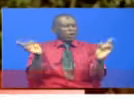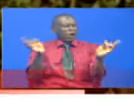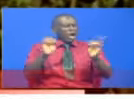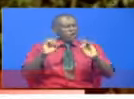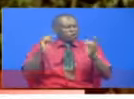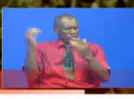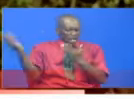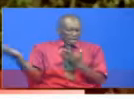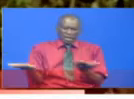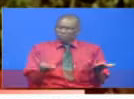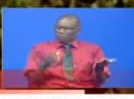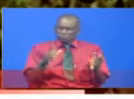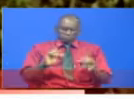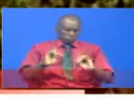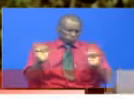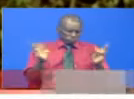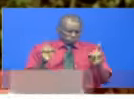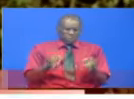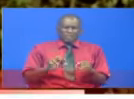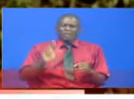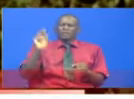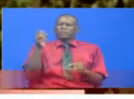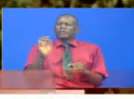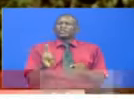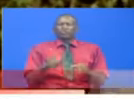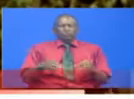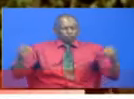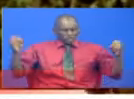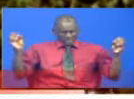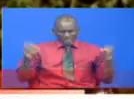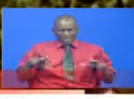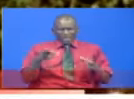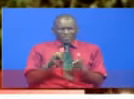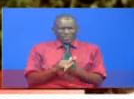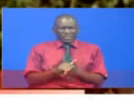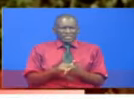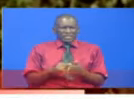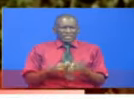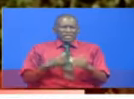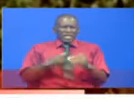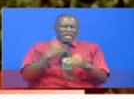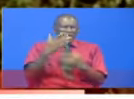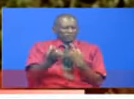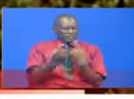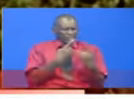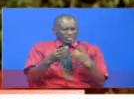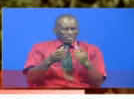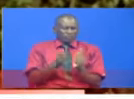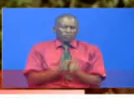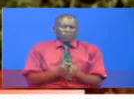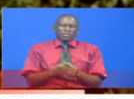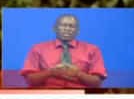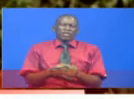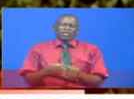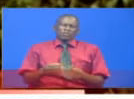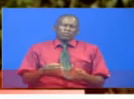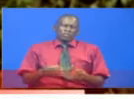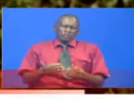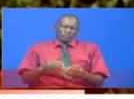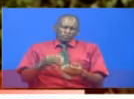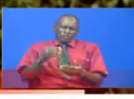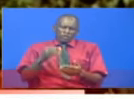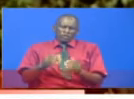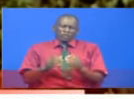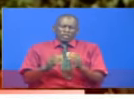been allowed. I think the president was very clear that on consultations with the Interfaith Council, that to increase the